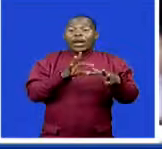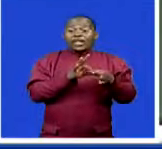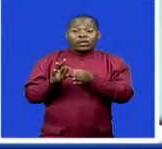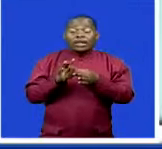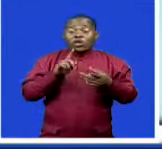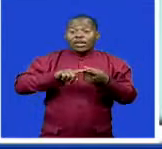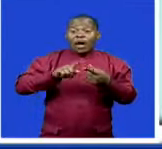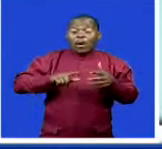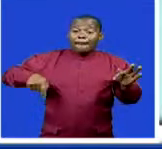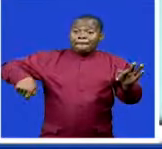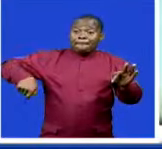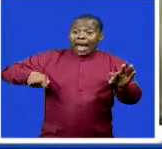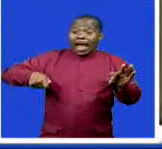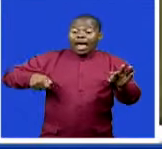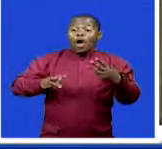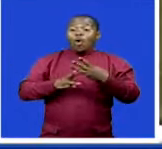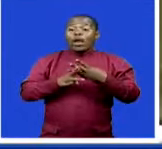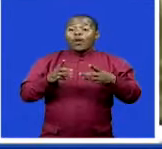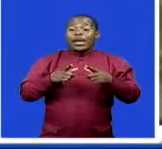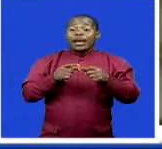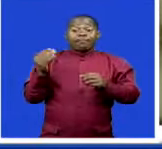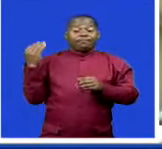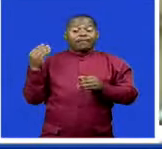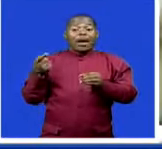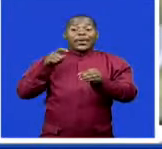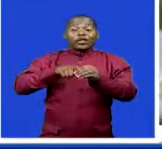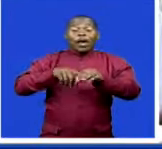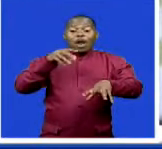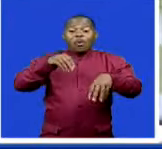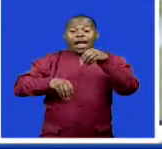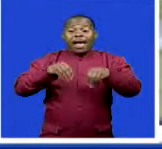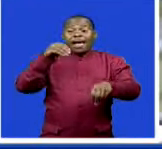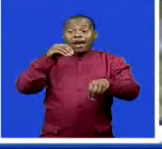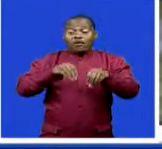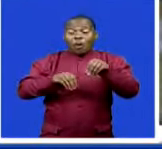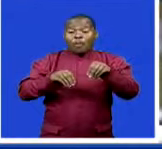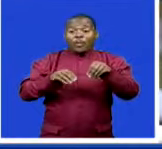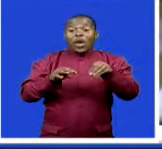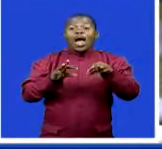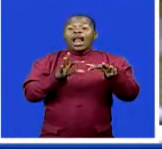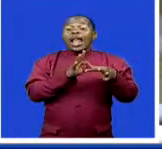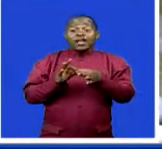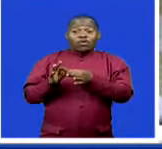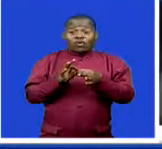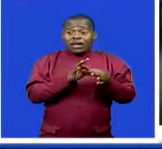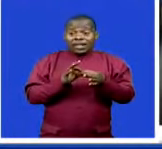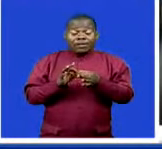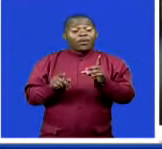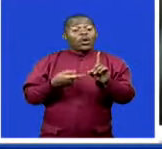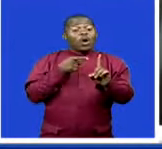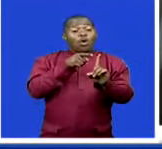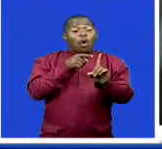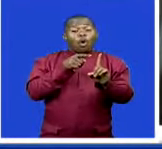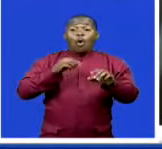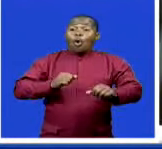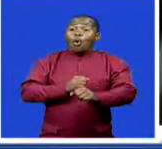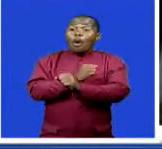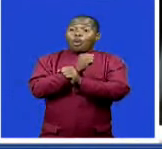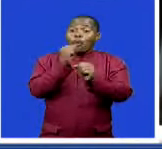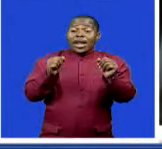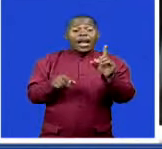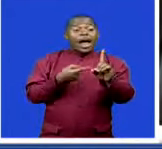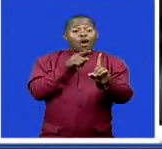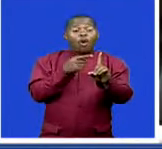its elections where Menzi Bembe was elected as the association's new chairman. Bembe says the new committee will have to find ways